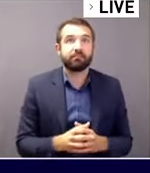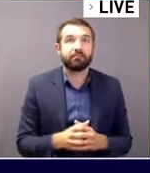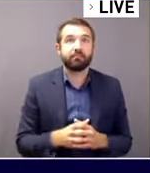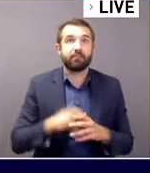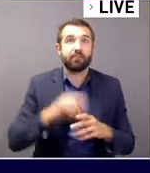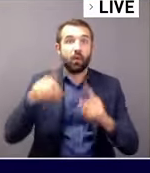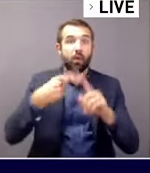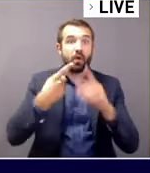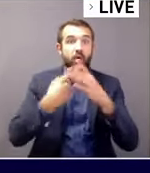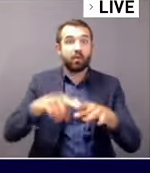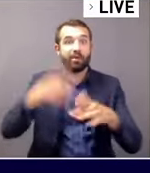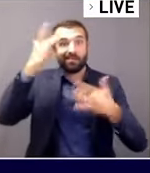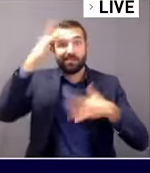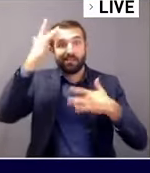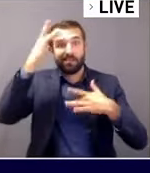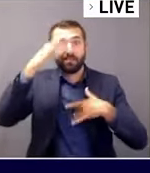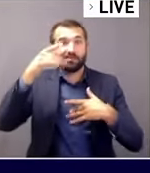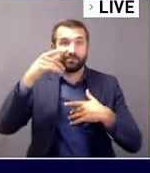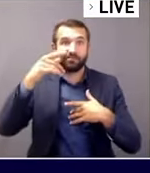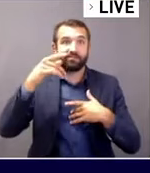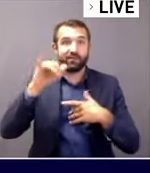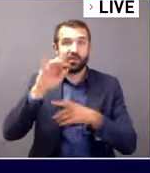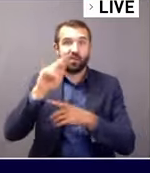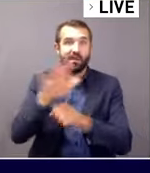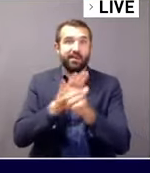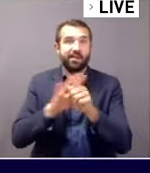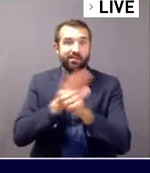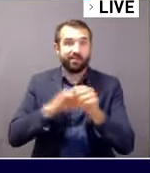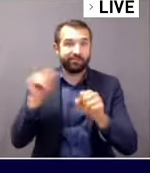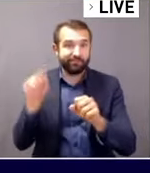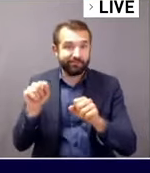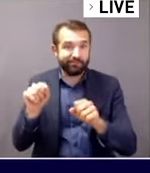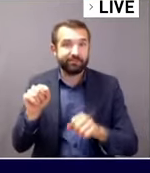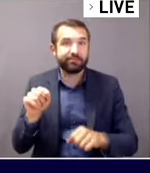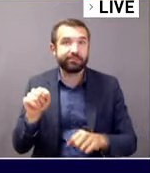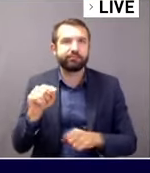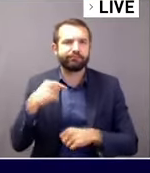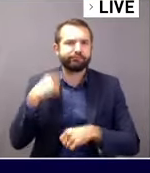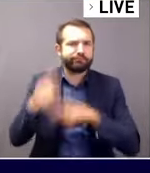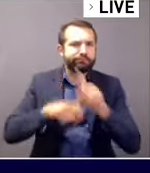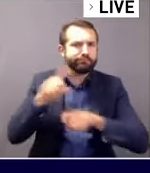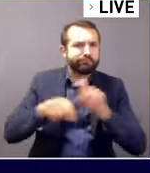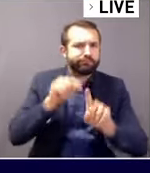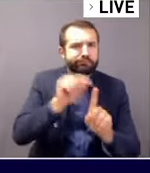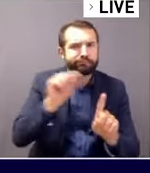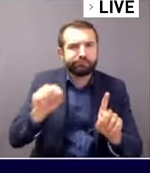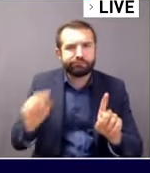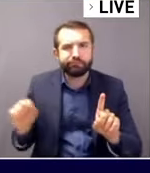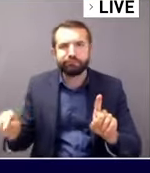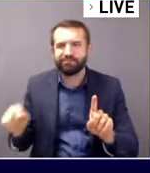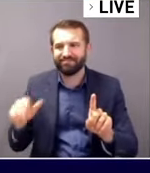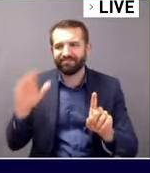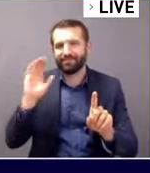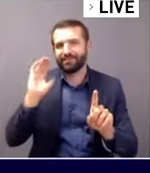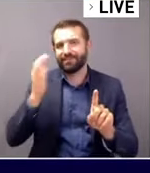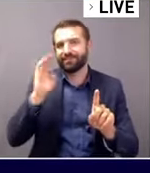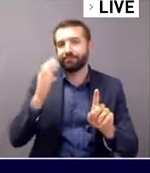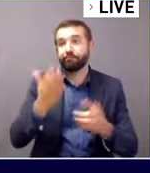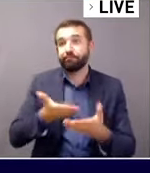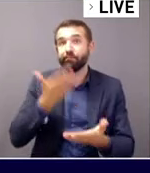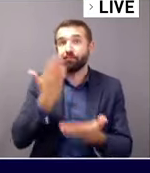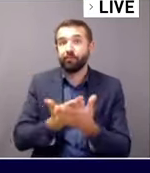recent cases we've had in York County. And what they tell us is that transmission is continuing and occurring with